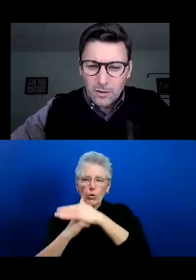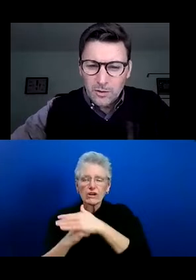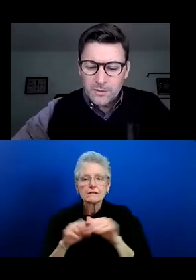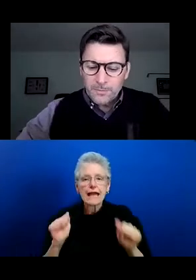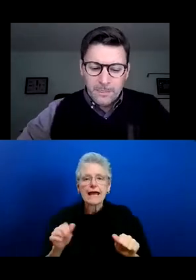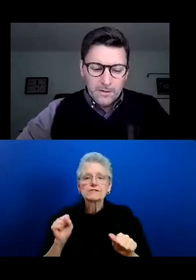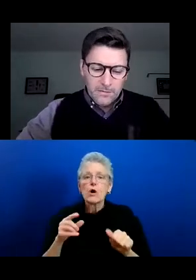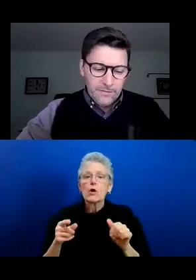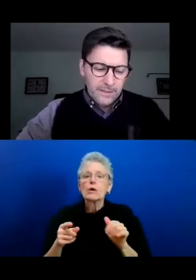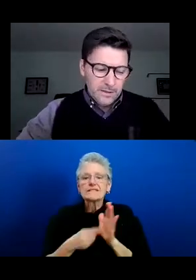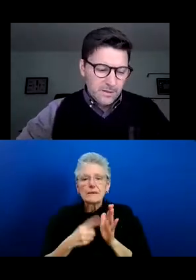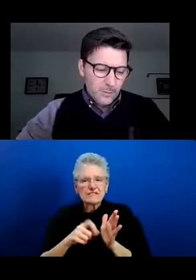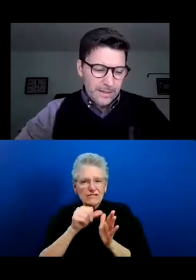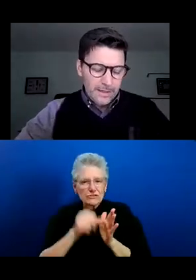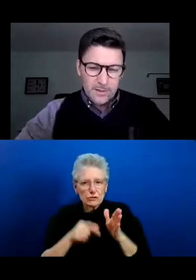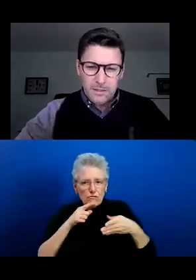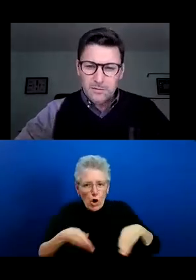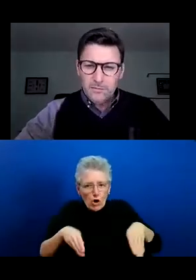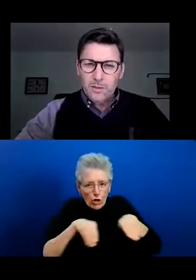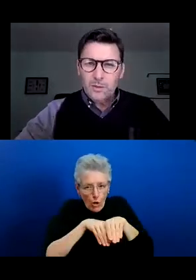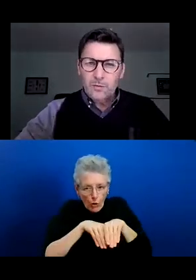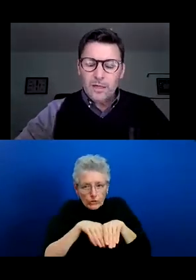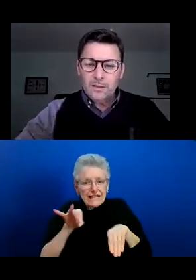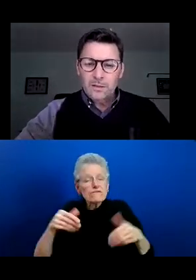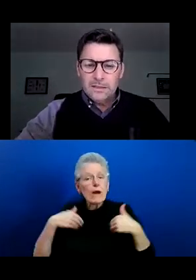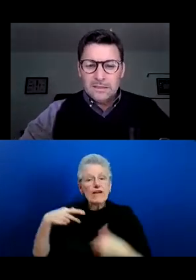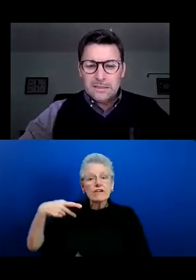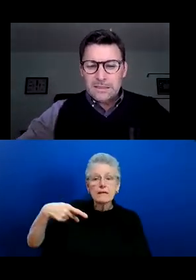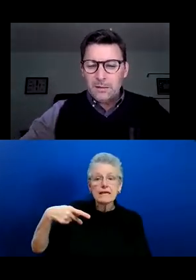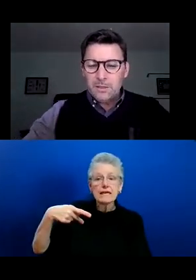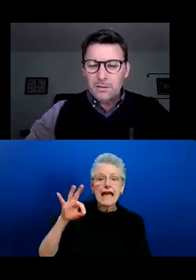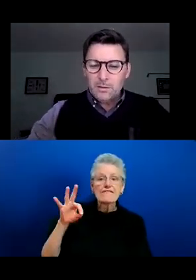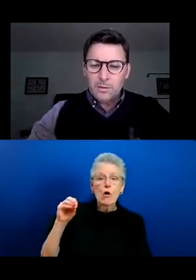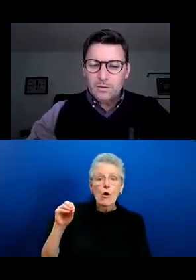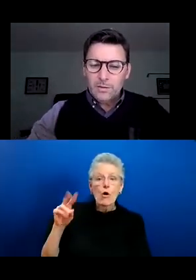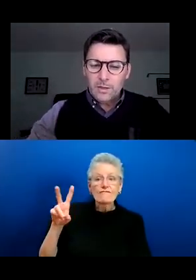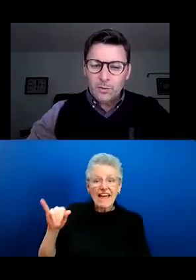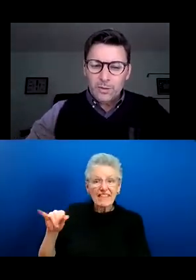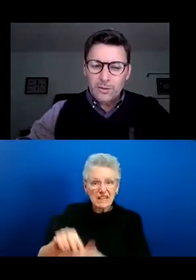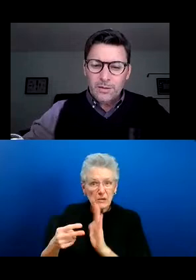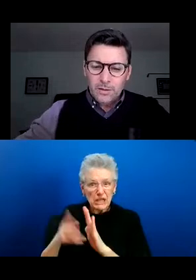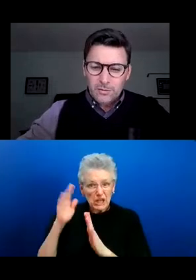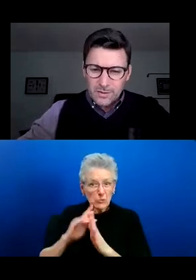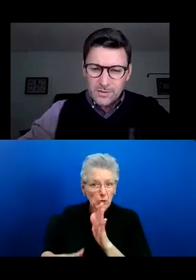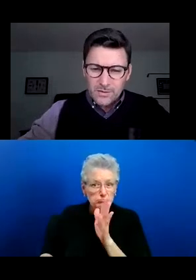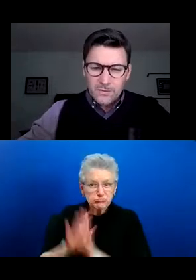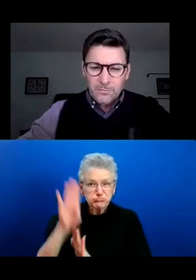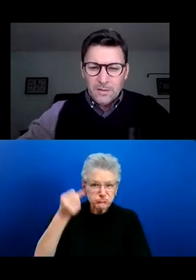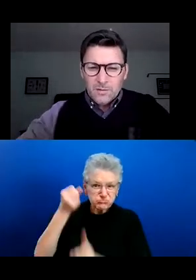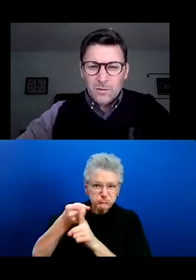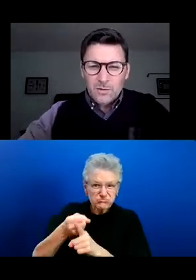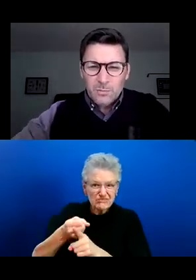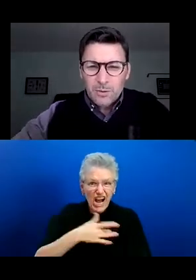are closed. The fact that someone has a patent foramen ovale does not mean that they're going to develop coronary artery